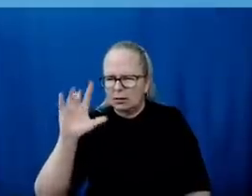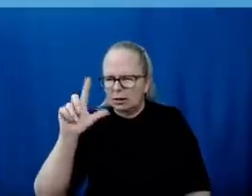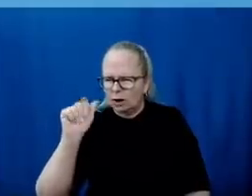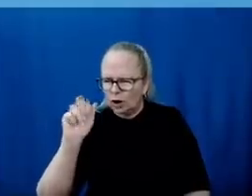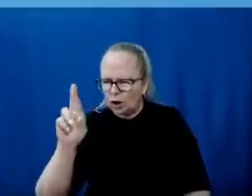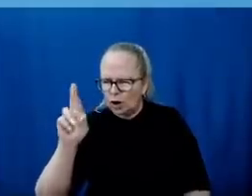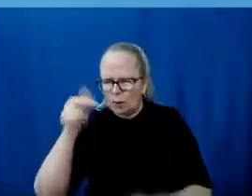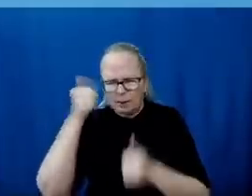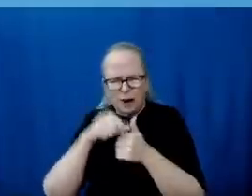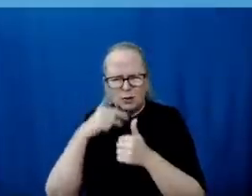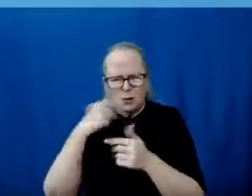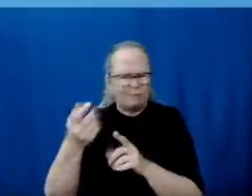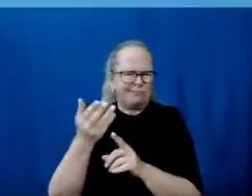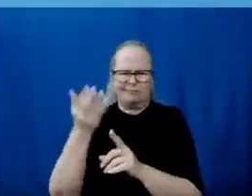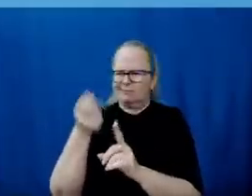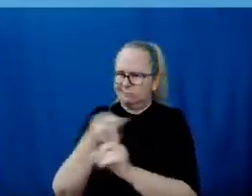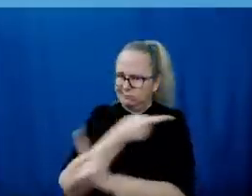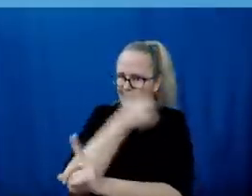to the weeds on this, but